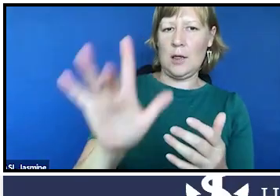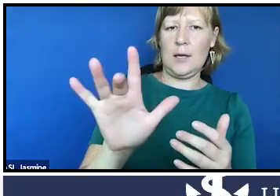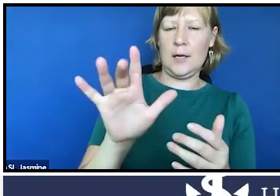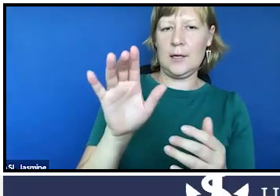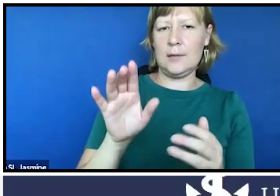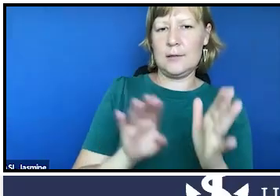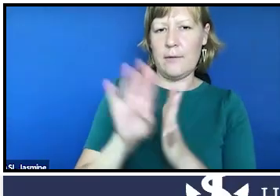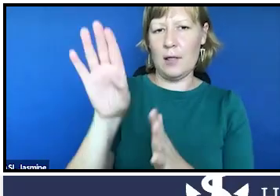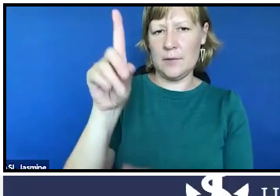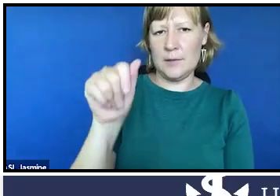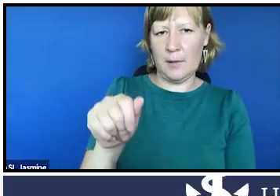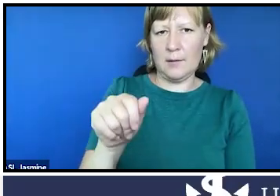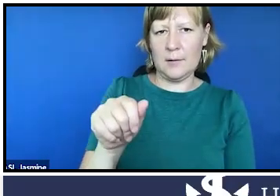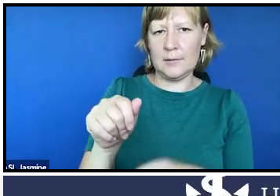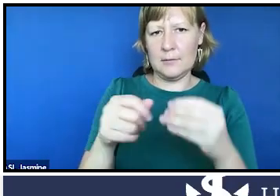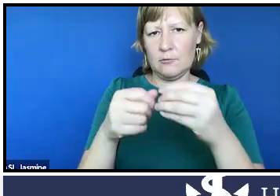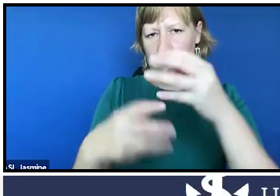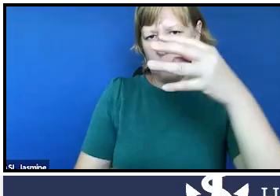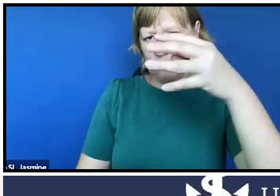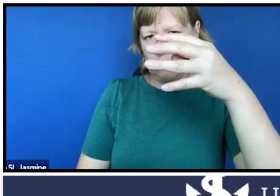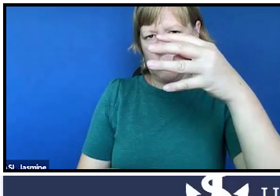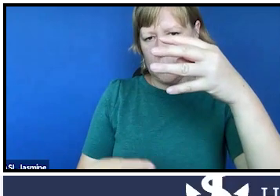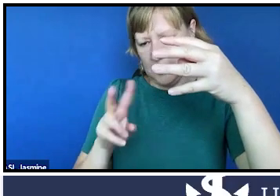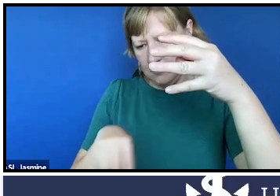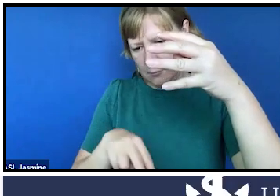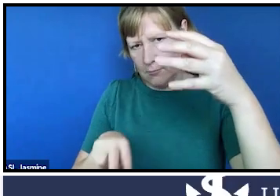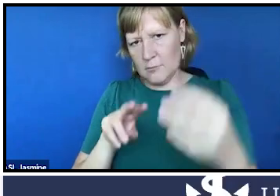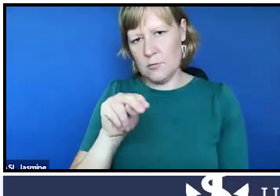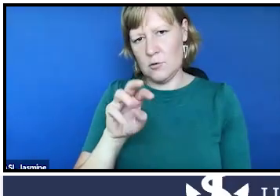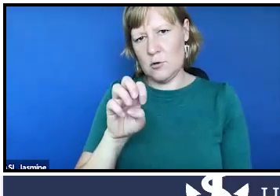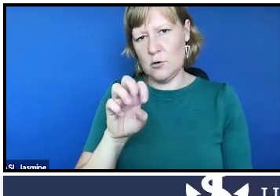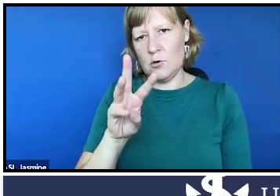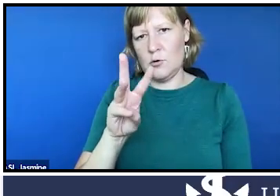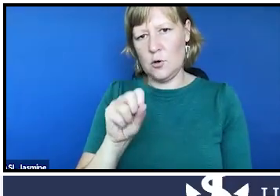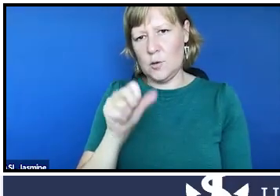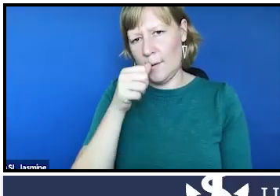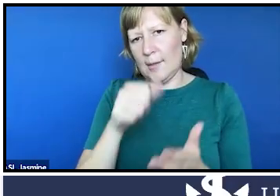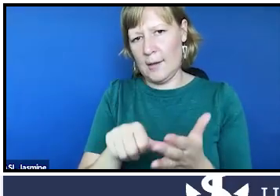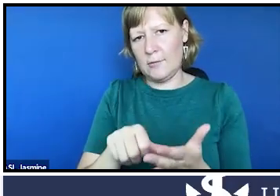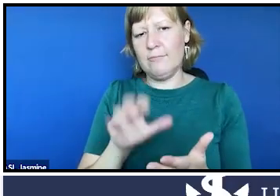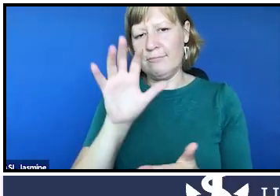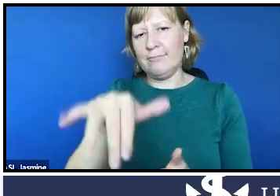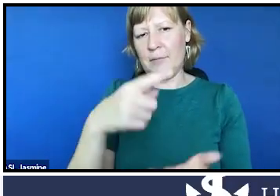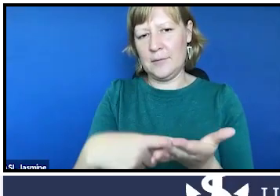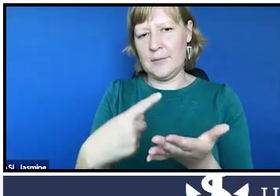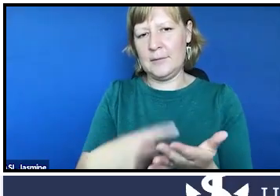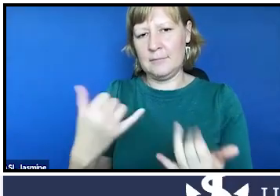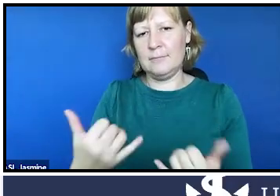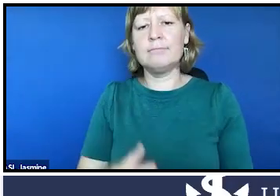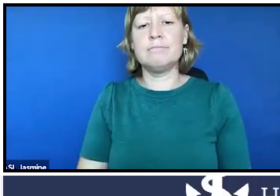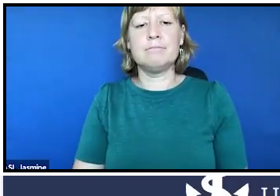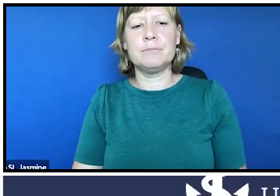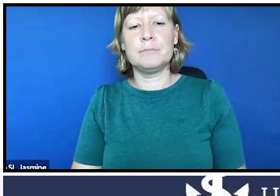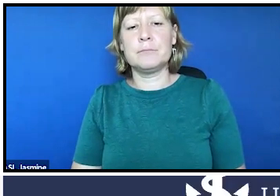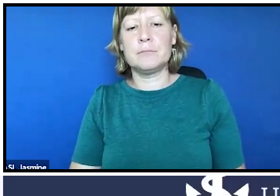that, on the arrow, it drops down and you just look for newsletter. And that's what we're going to be talking about today. So if you go here,